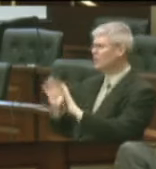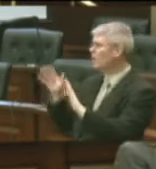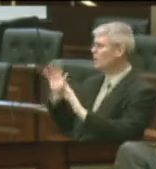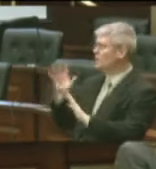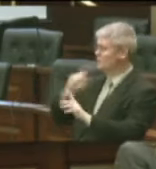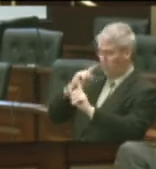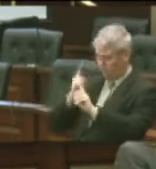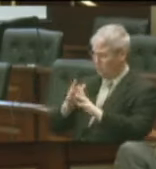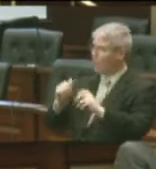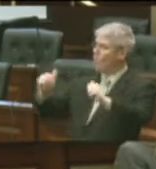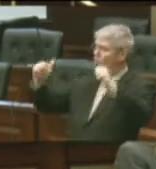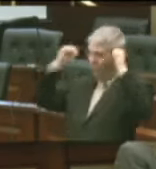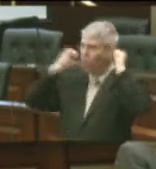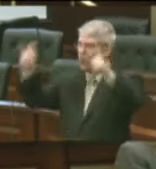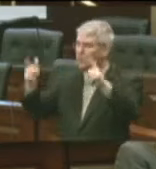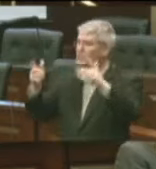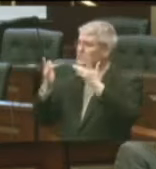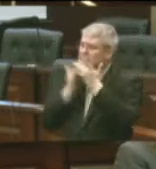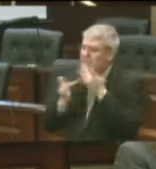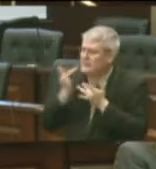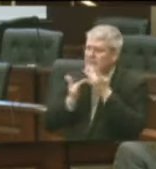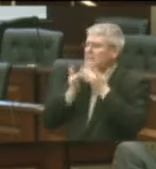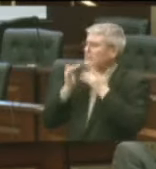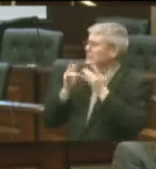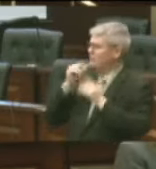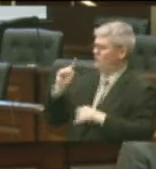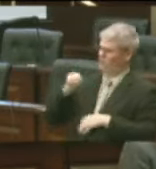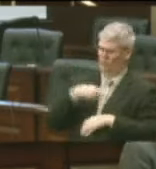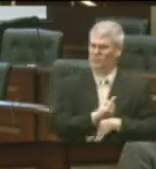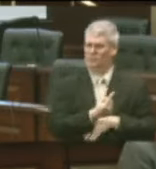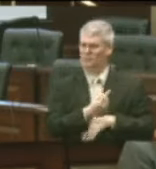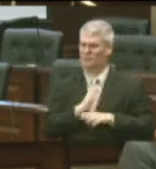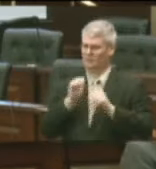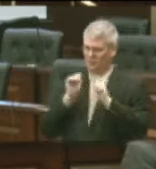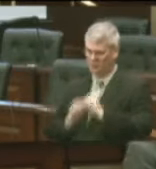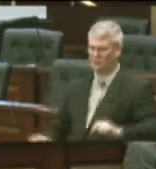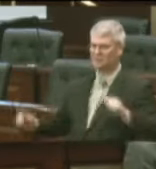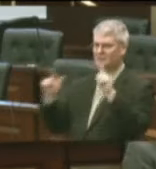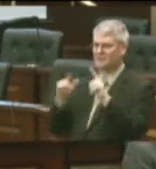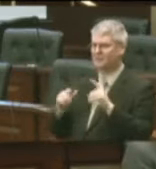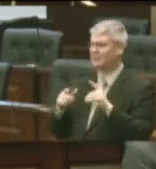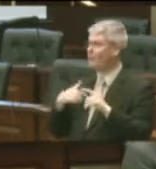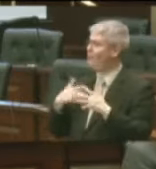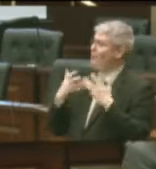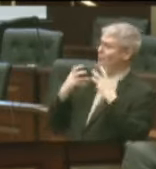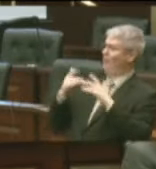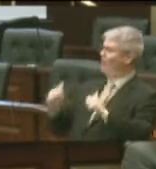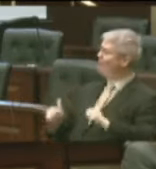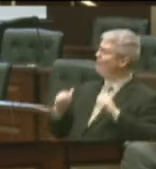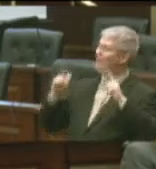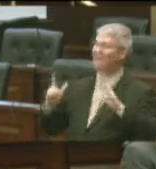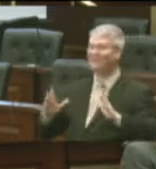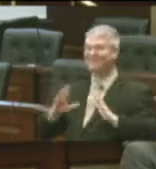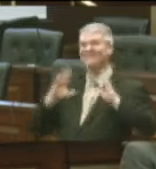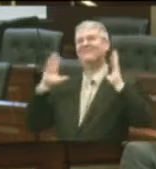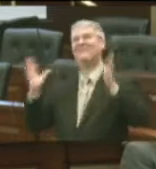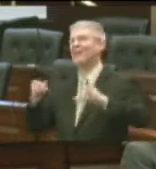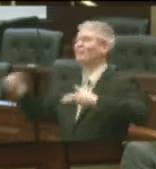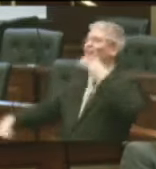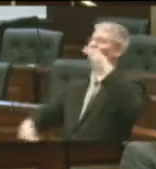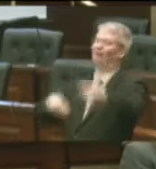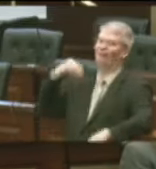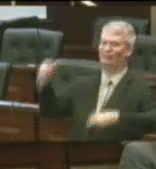whole, but that's just not going to happen. It's just the most important thing we can do is restore the economy, get